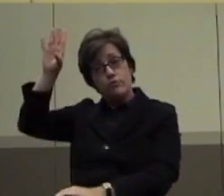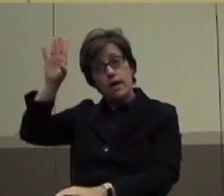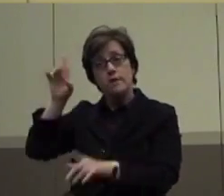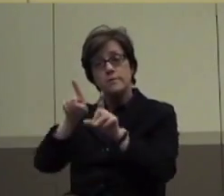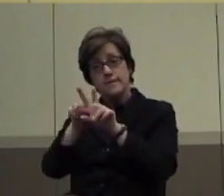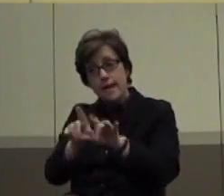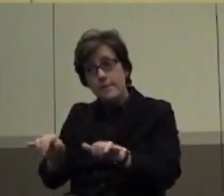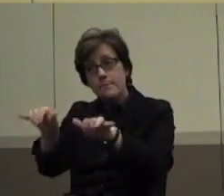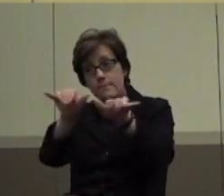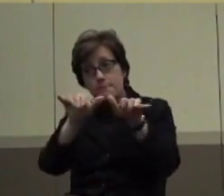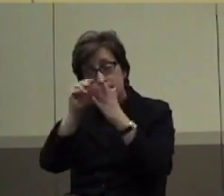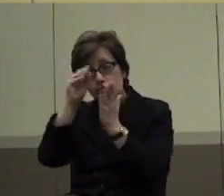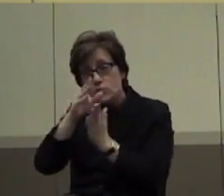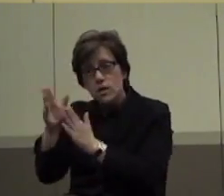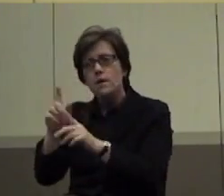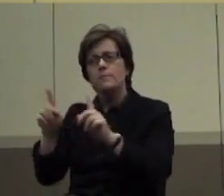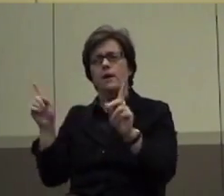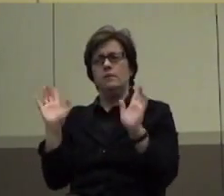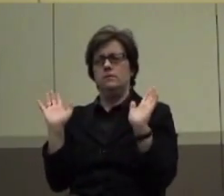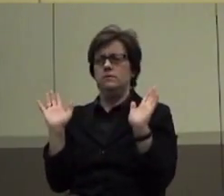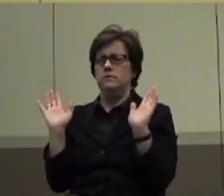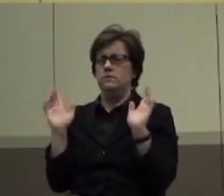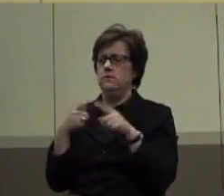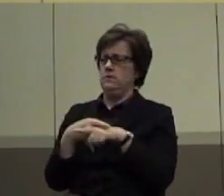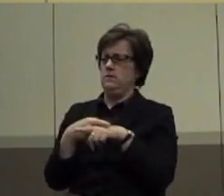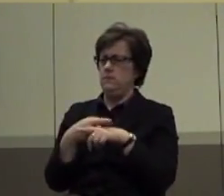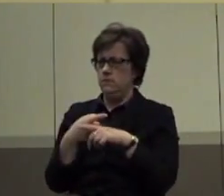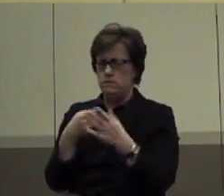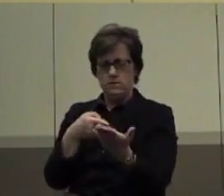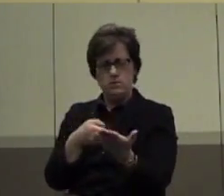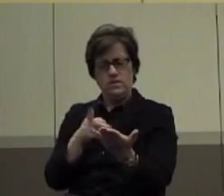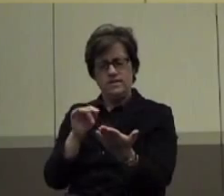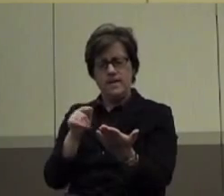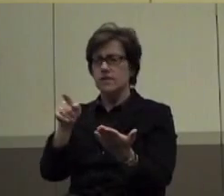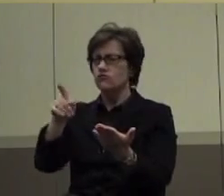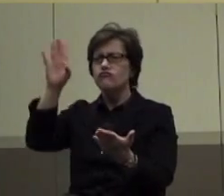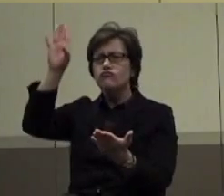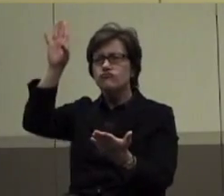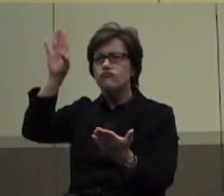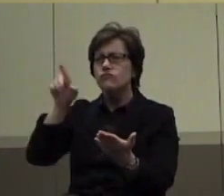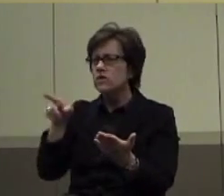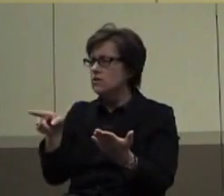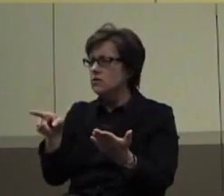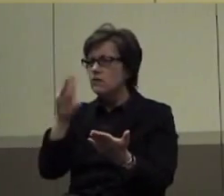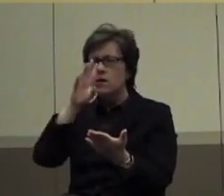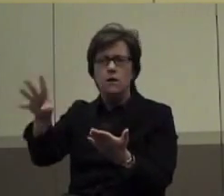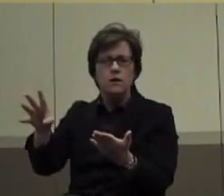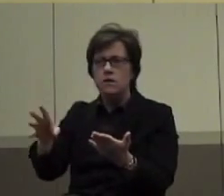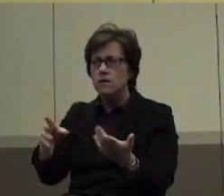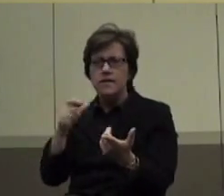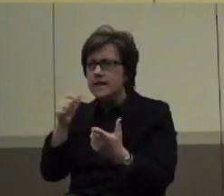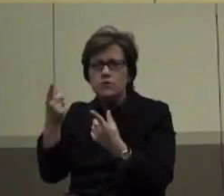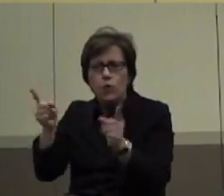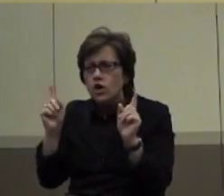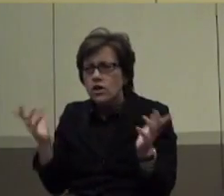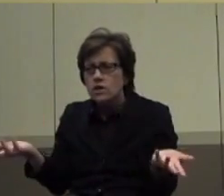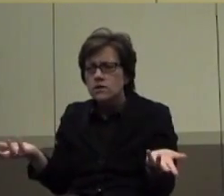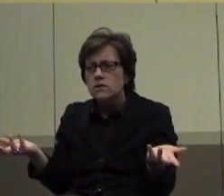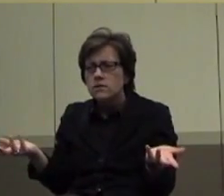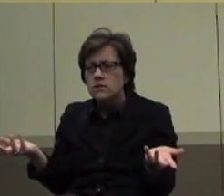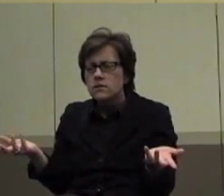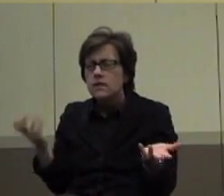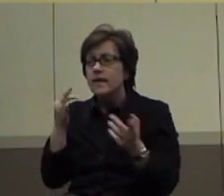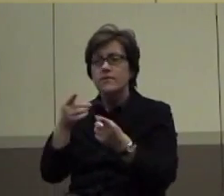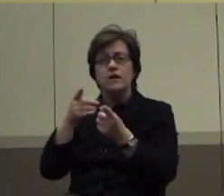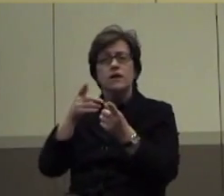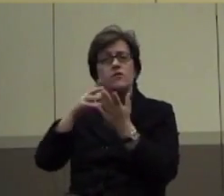rest of the students. The problem I have is when we look at the data and she's raising her hand, it doesn't work. So if